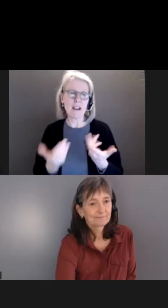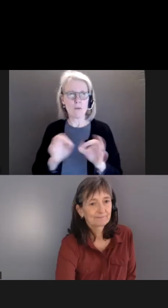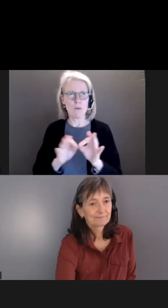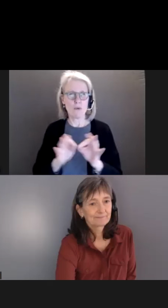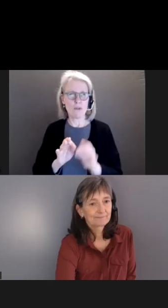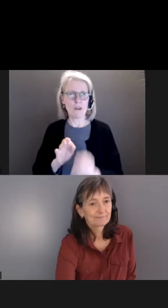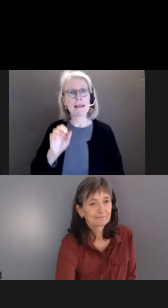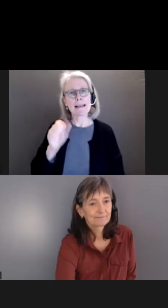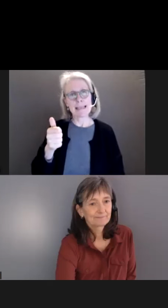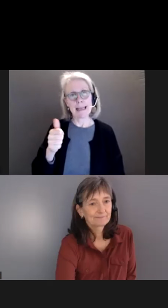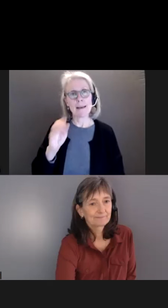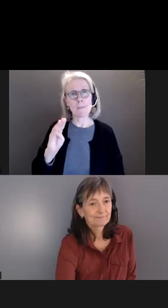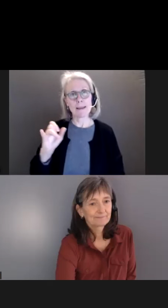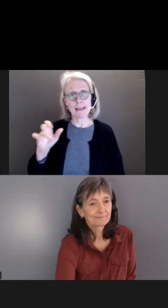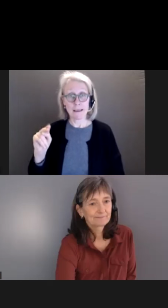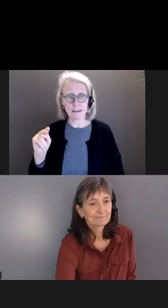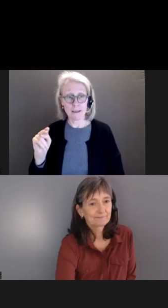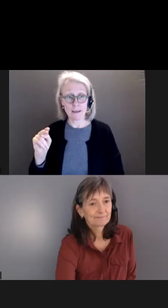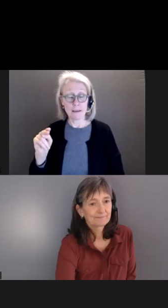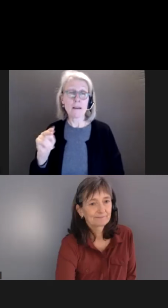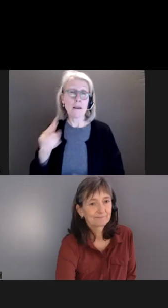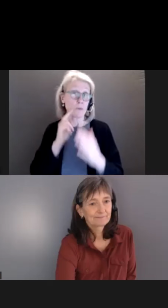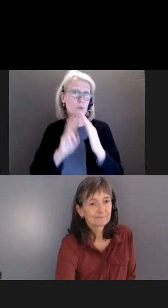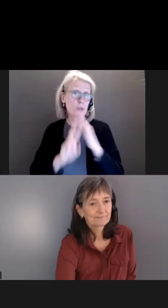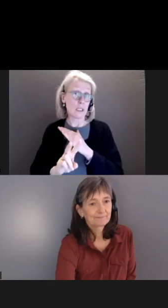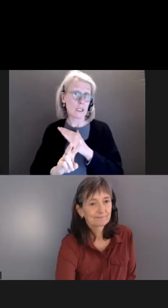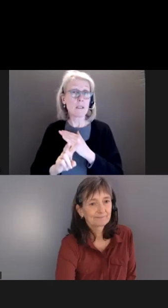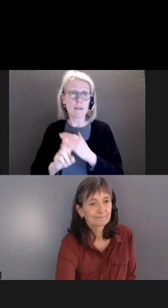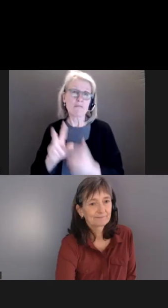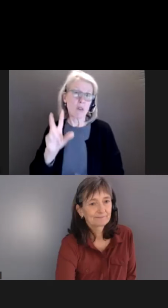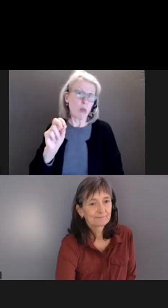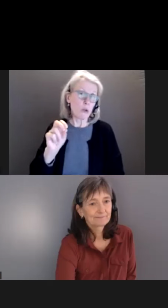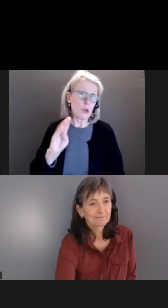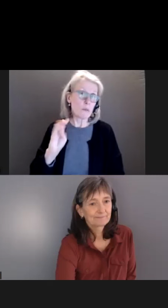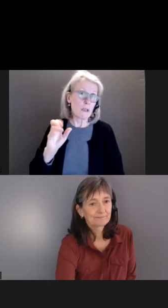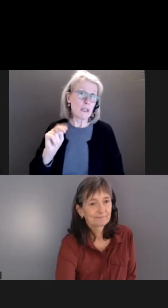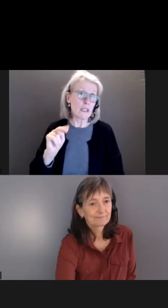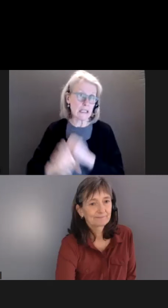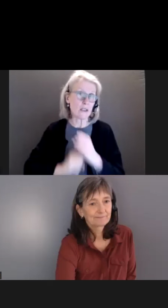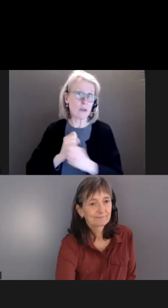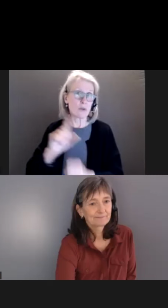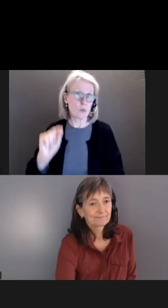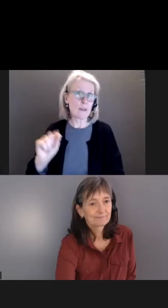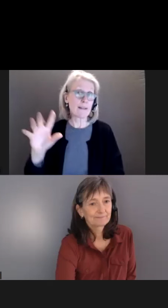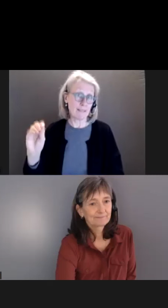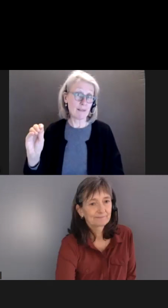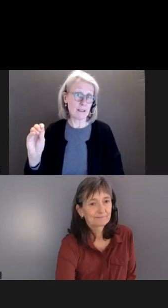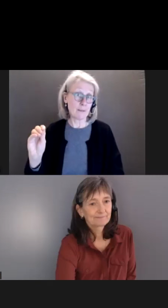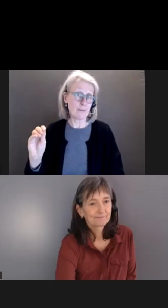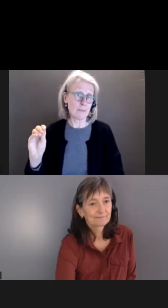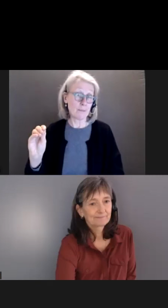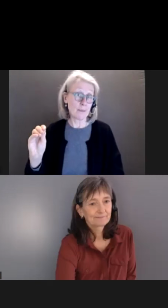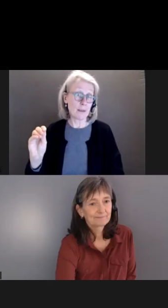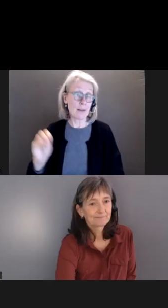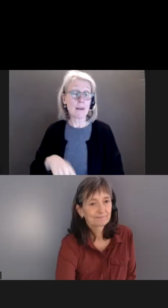approximately $10 billion, with a projected future value of about $30 billion by 2050. But while